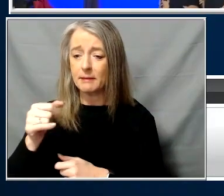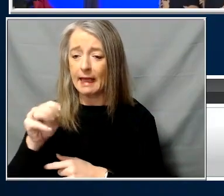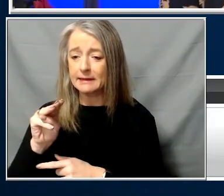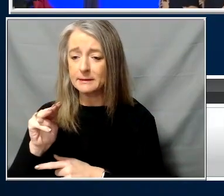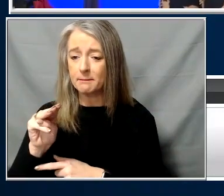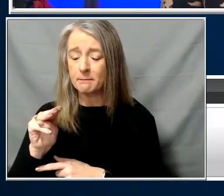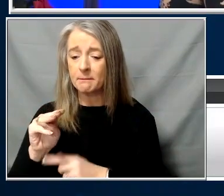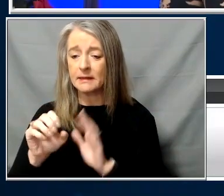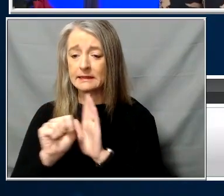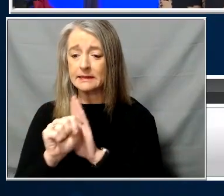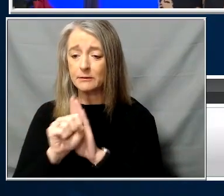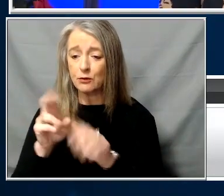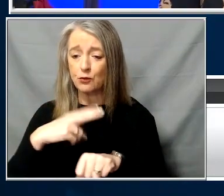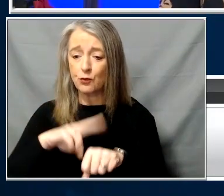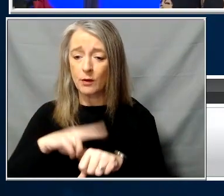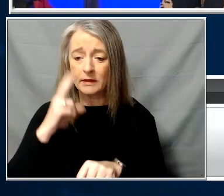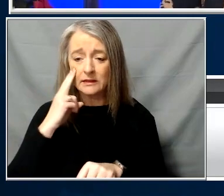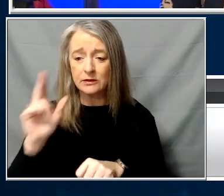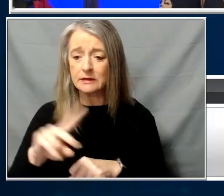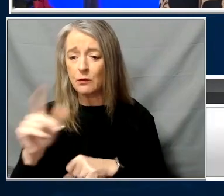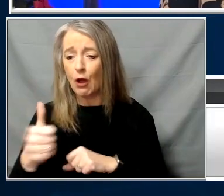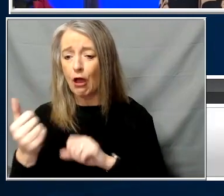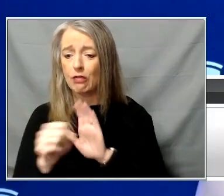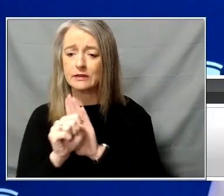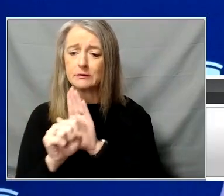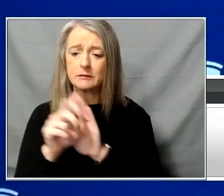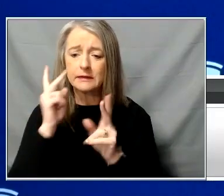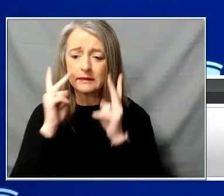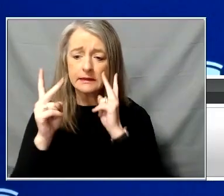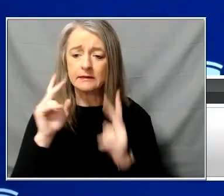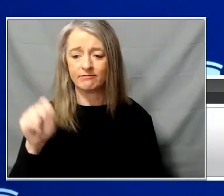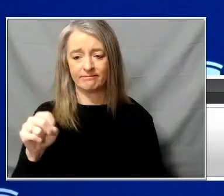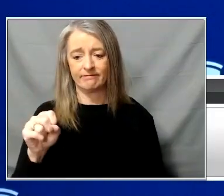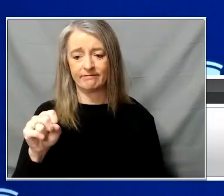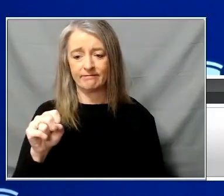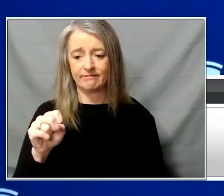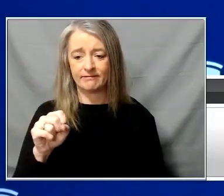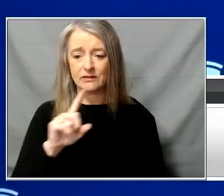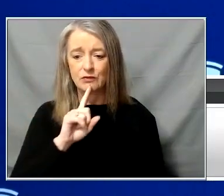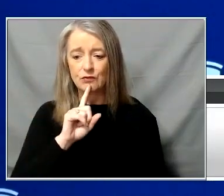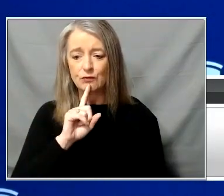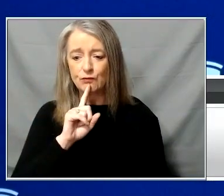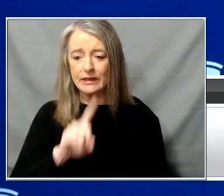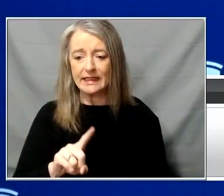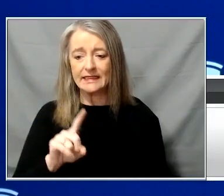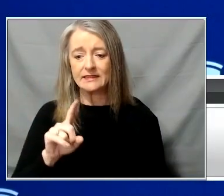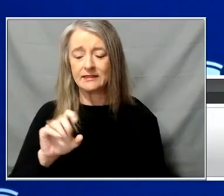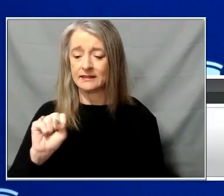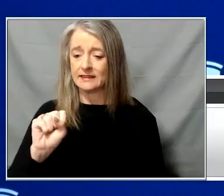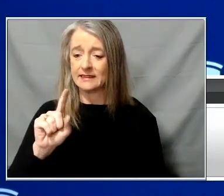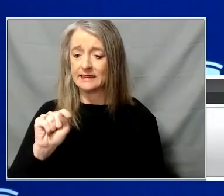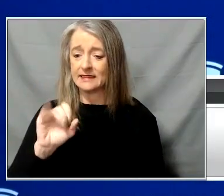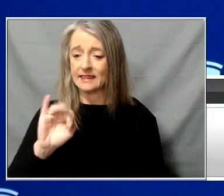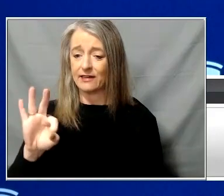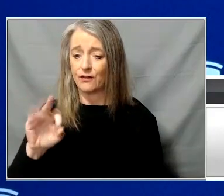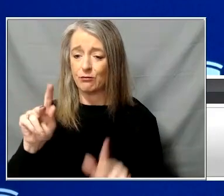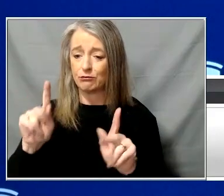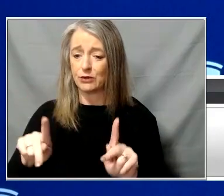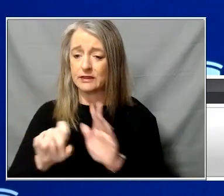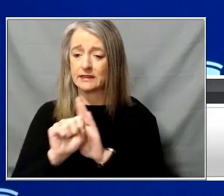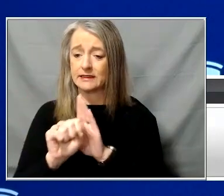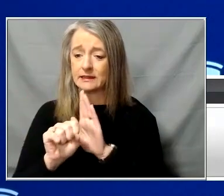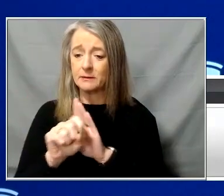would normally see? What other symptoms? Yeah, that is a hallmark of that disease. Stiff person syndrome, again, being progressive,